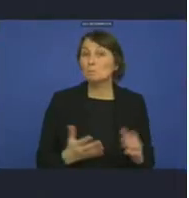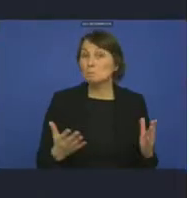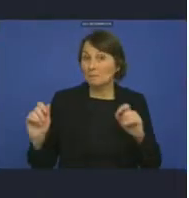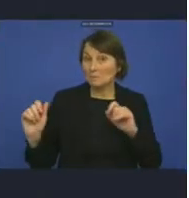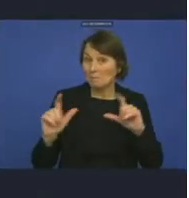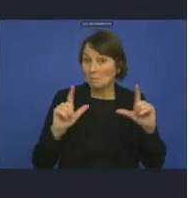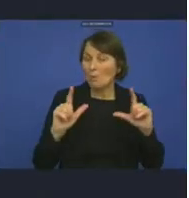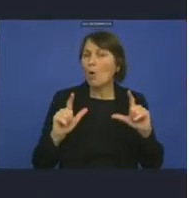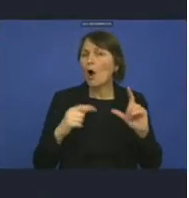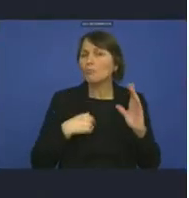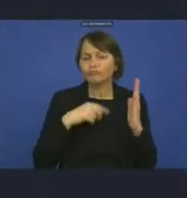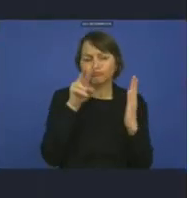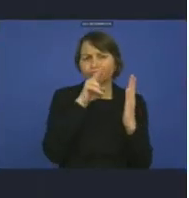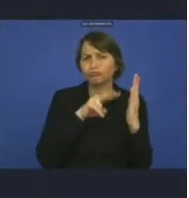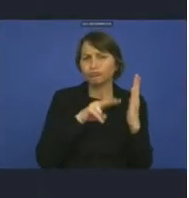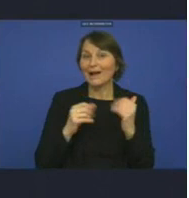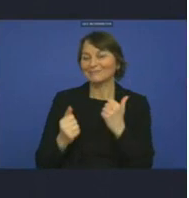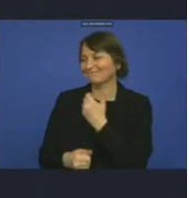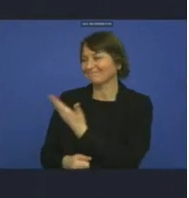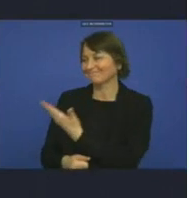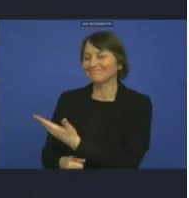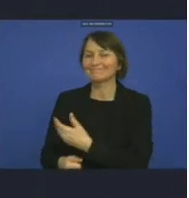Yeah, there it is.